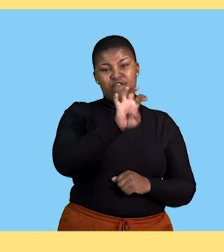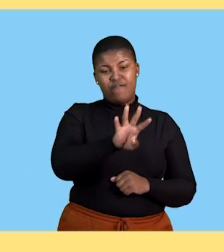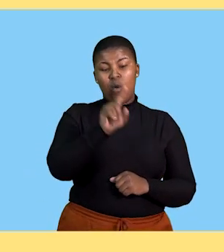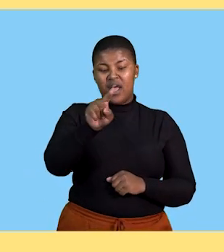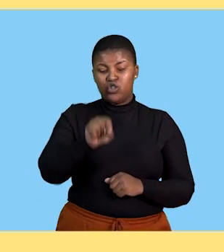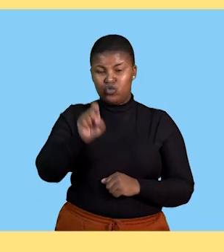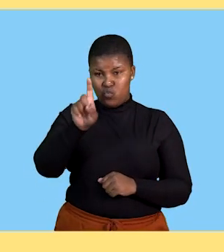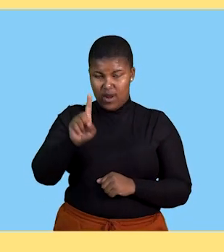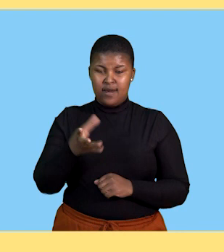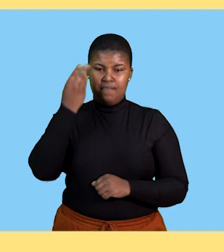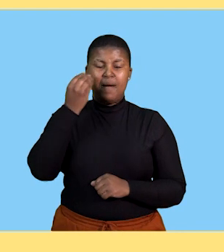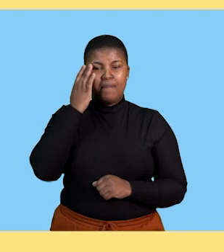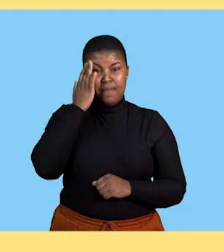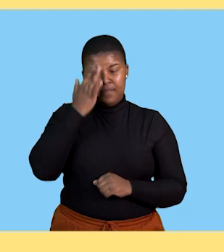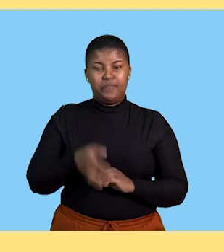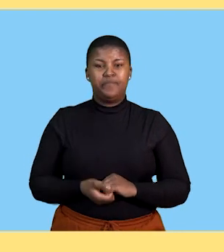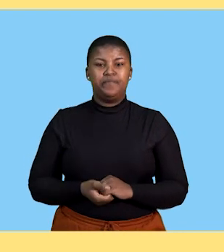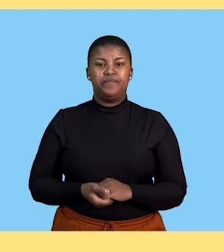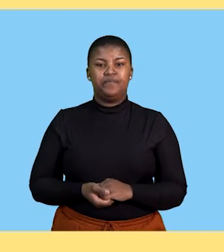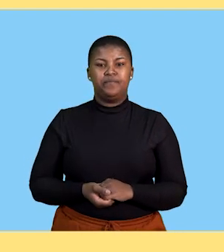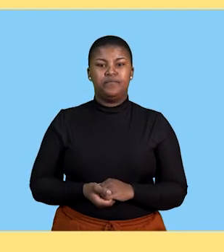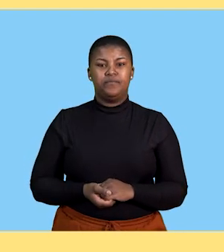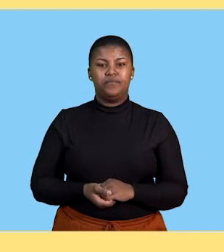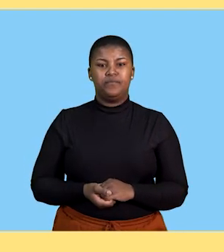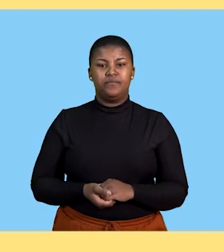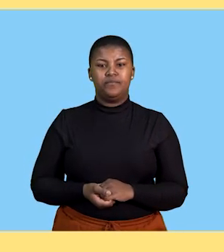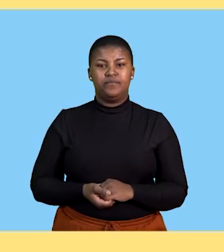1.4 S21. 1.4 S21.